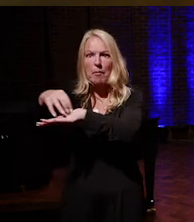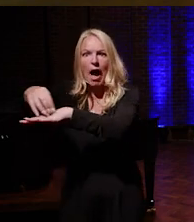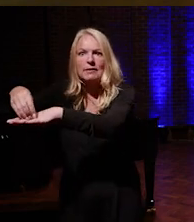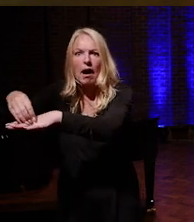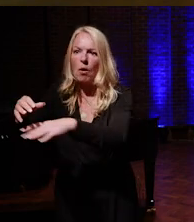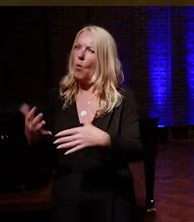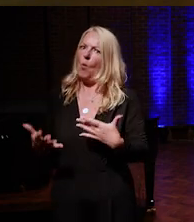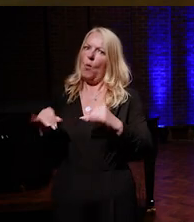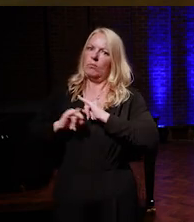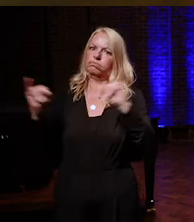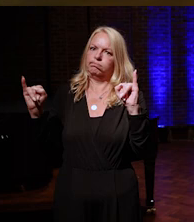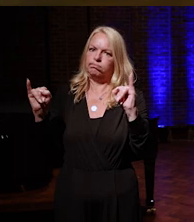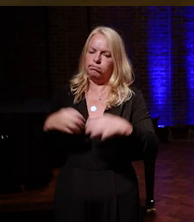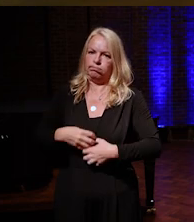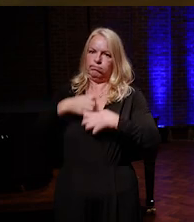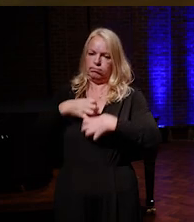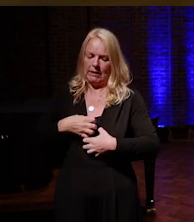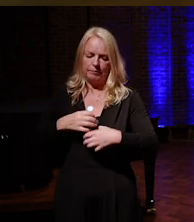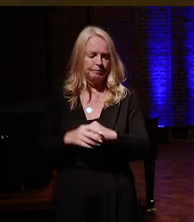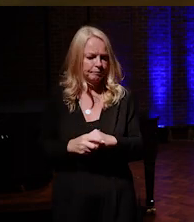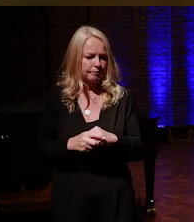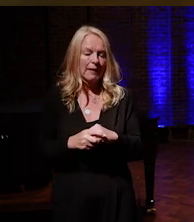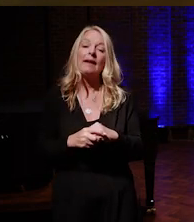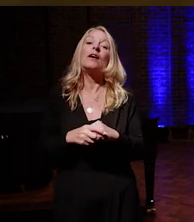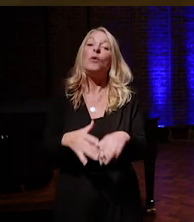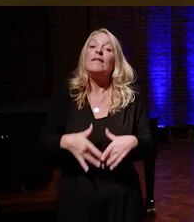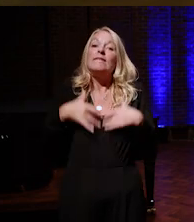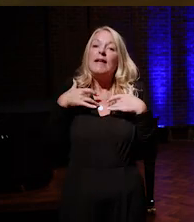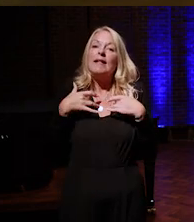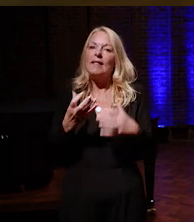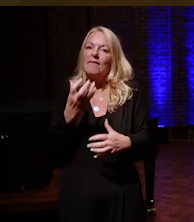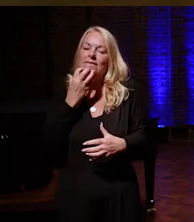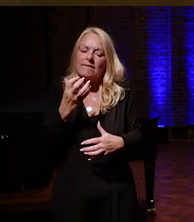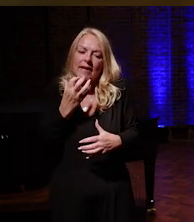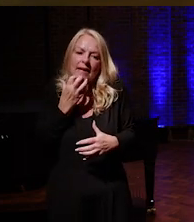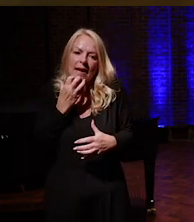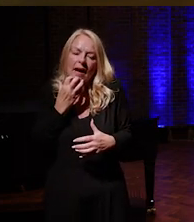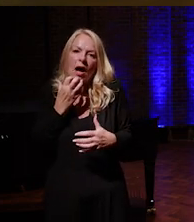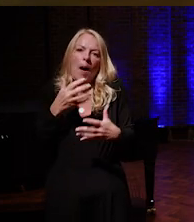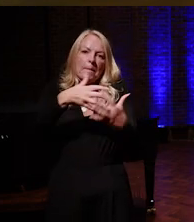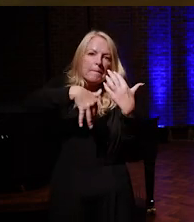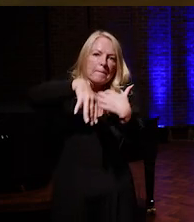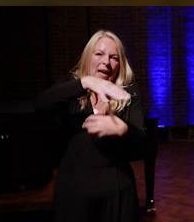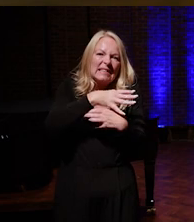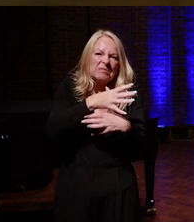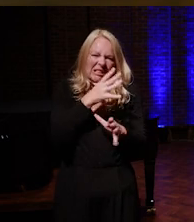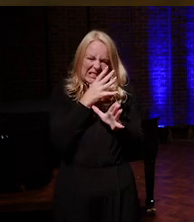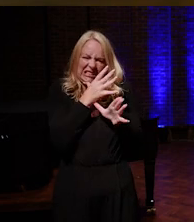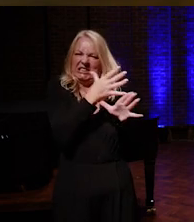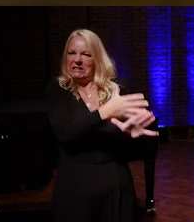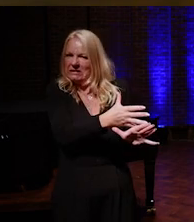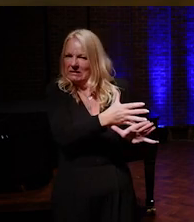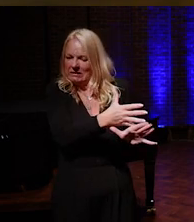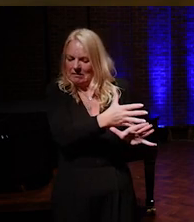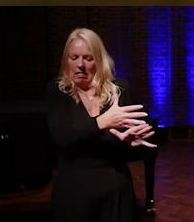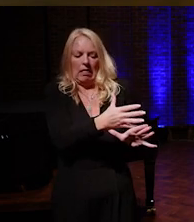And that's because when it comes to bugs, the feeling of fear gets mixed up with the feeling of disgust. And it